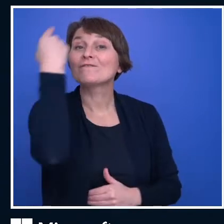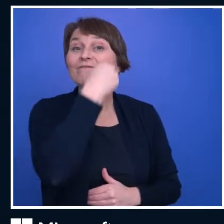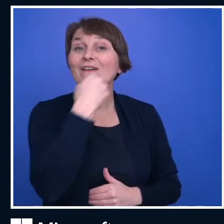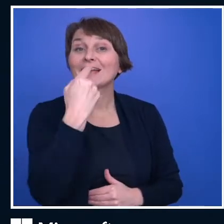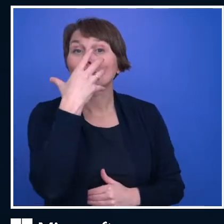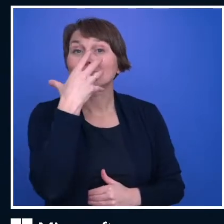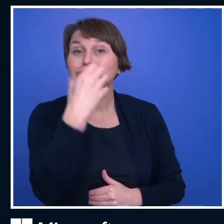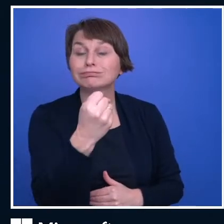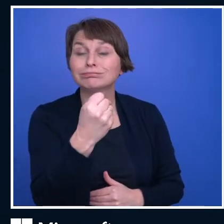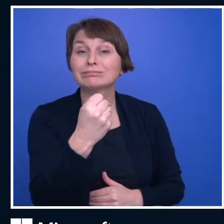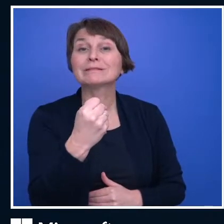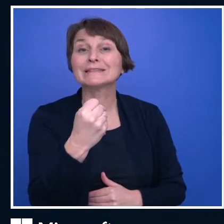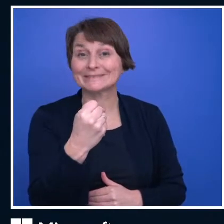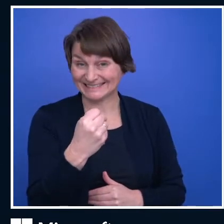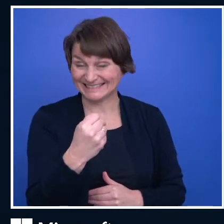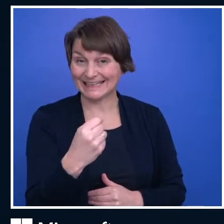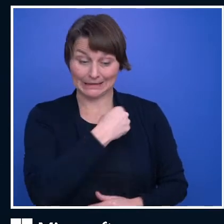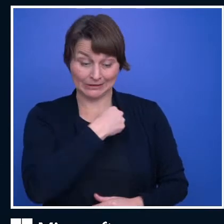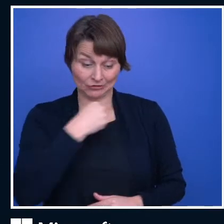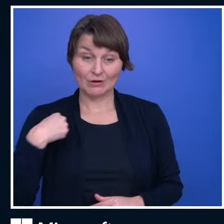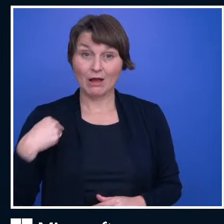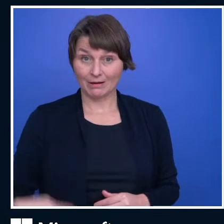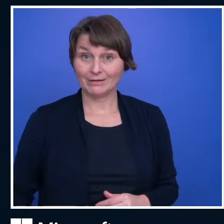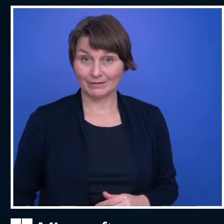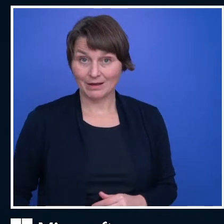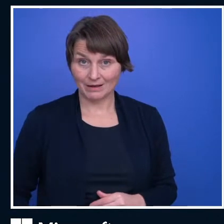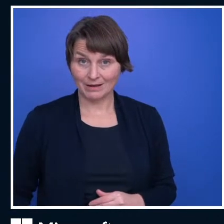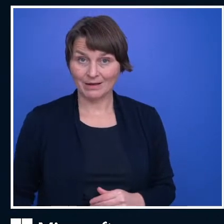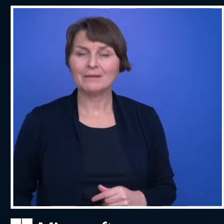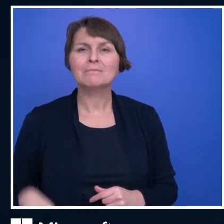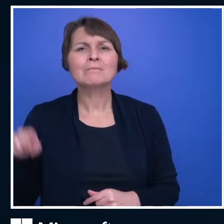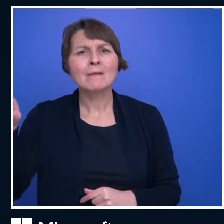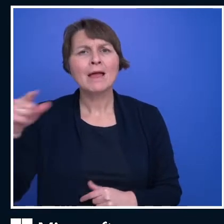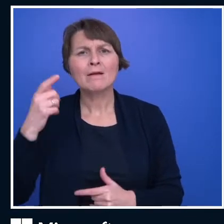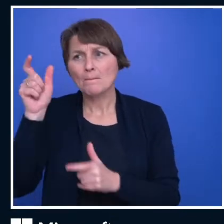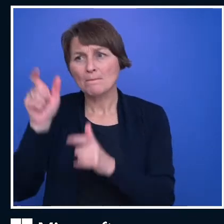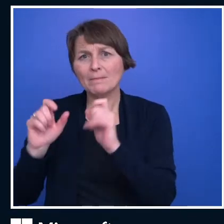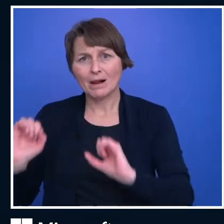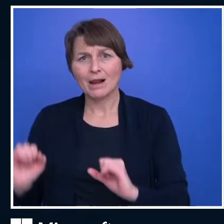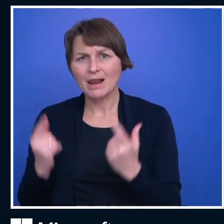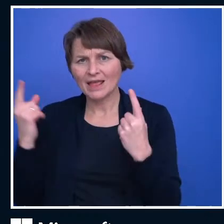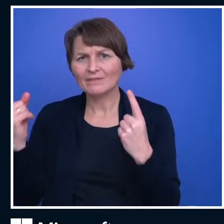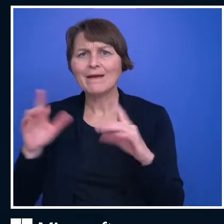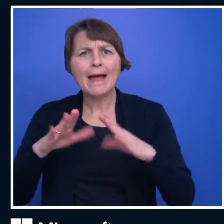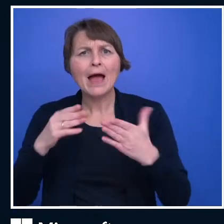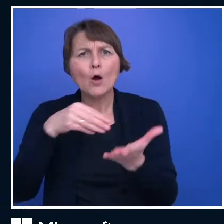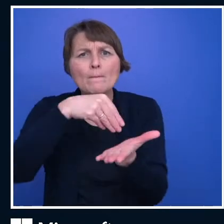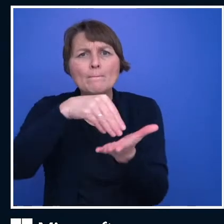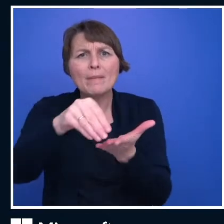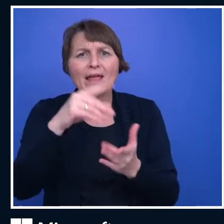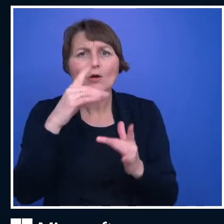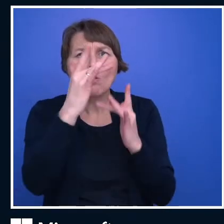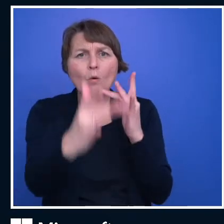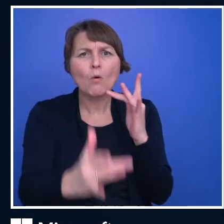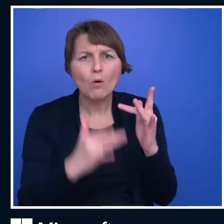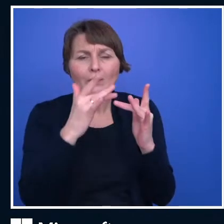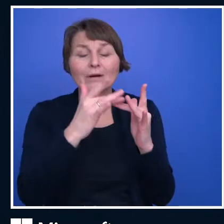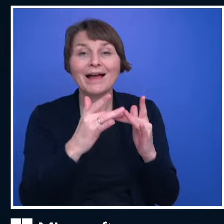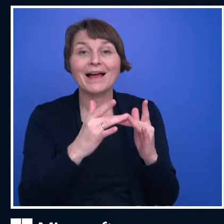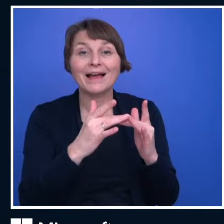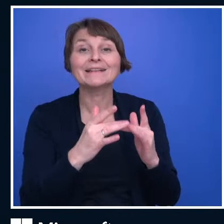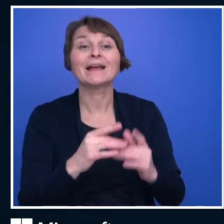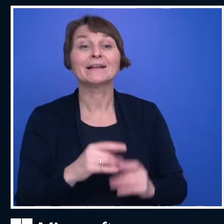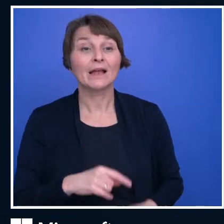of China are paying with facial recognition. Also, I saw a photo of a cart on the